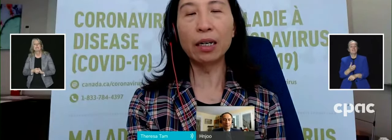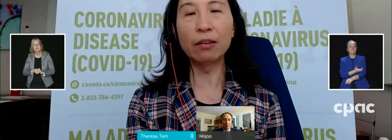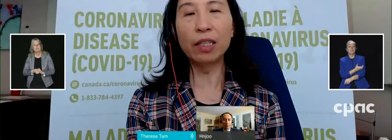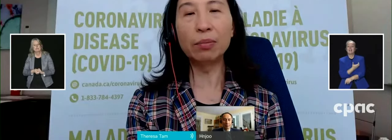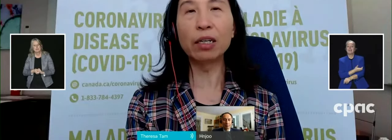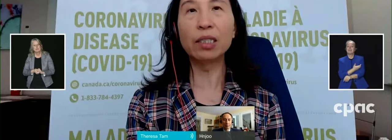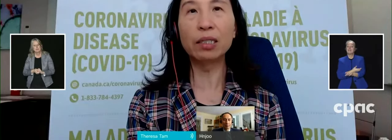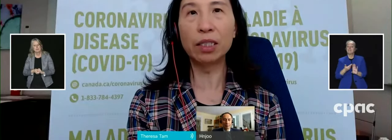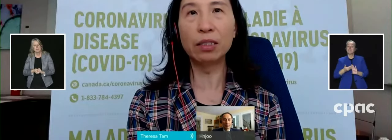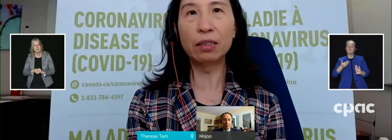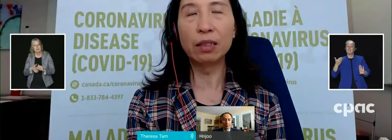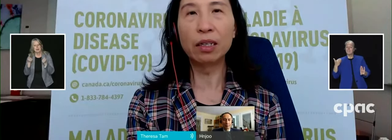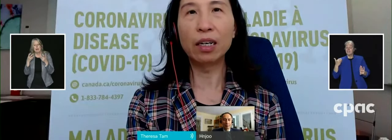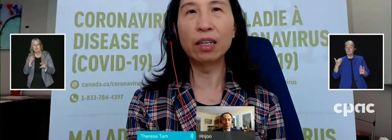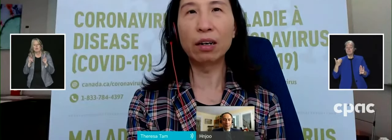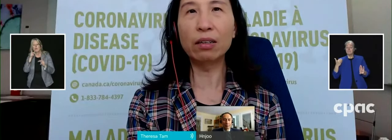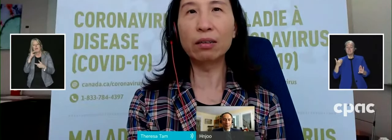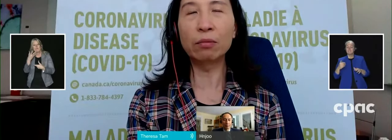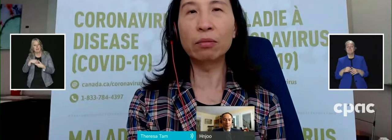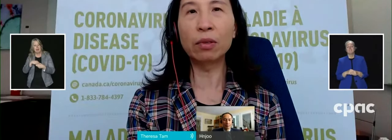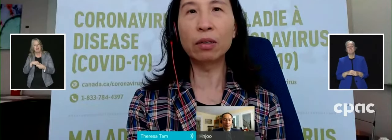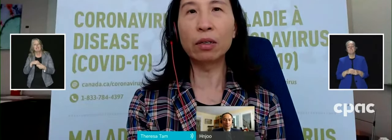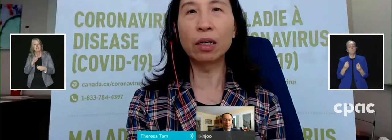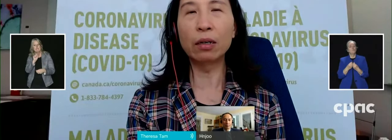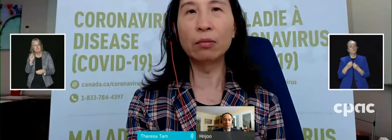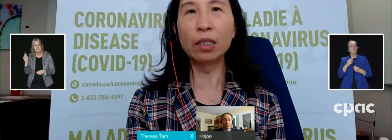many of the participants are not,